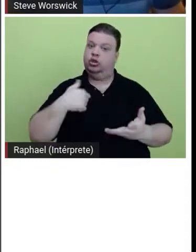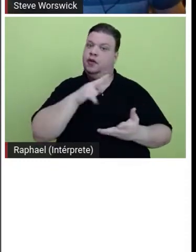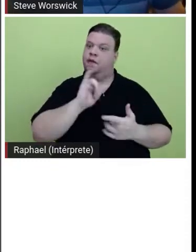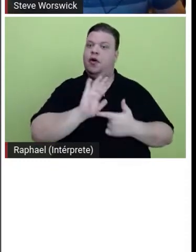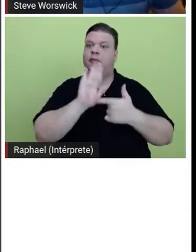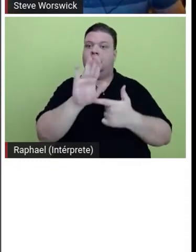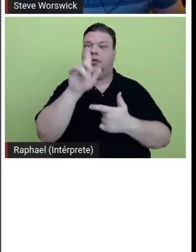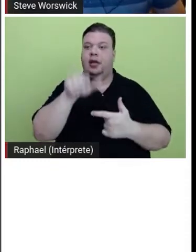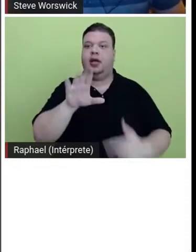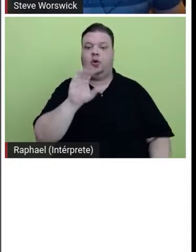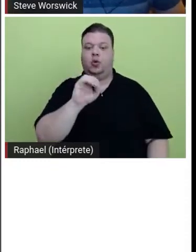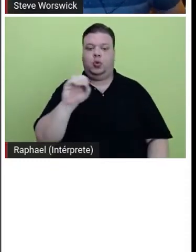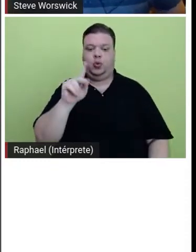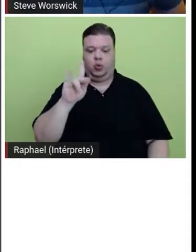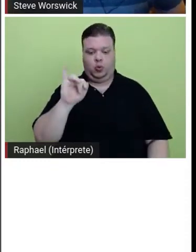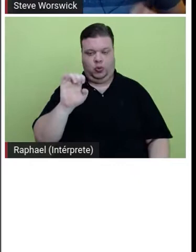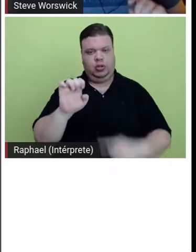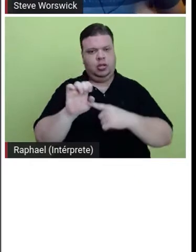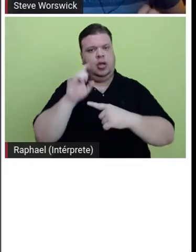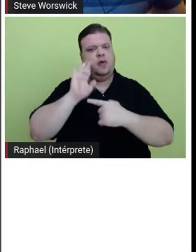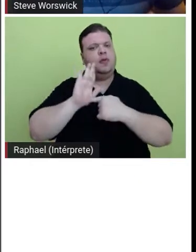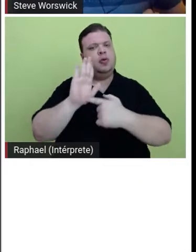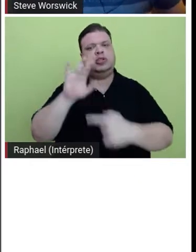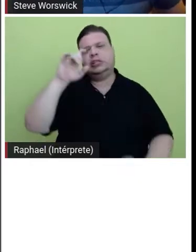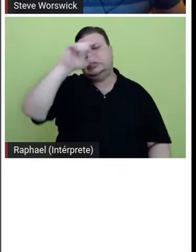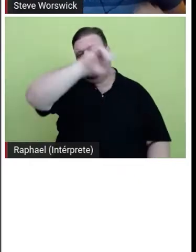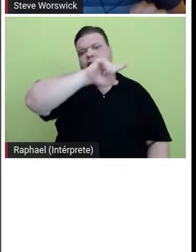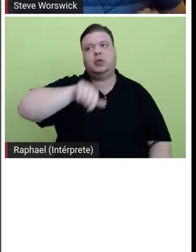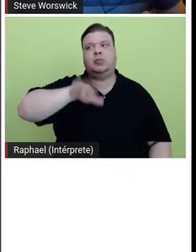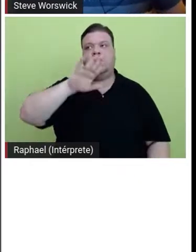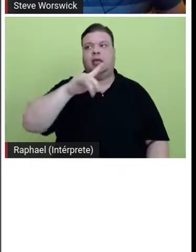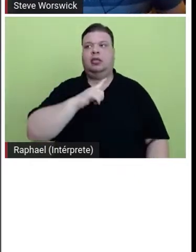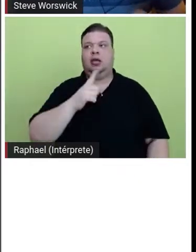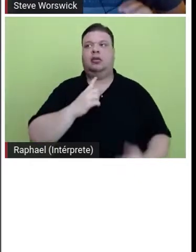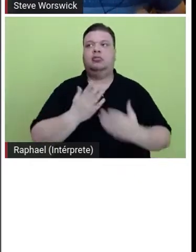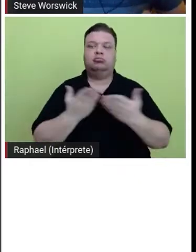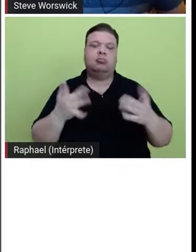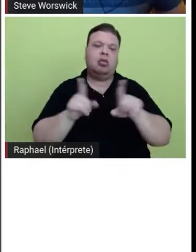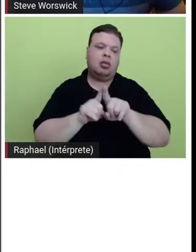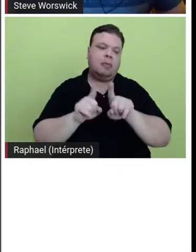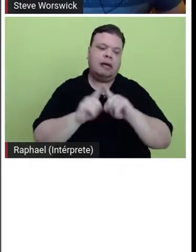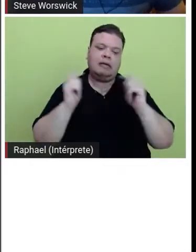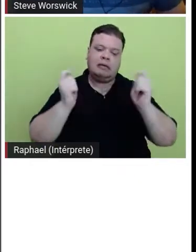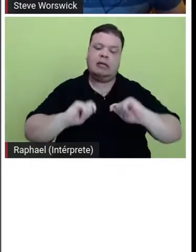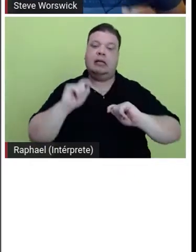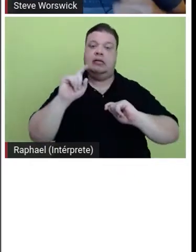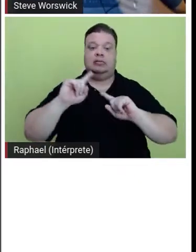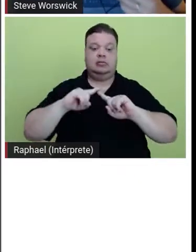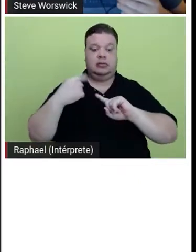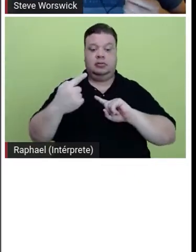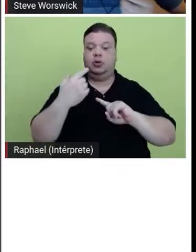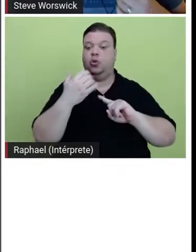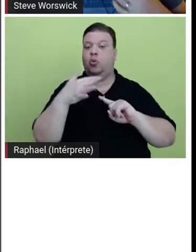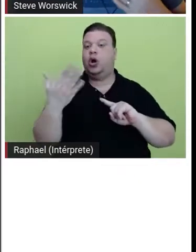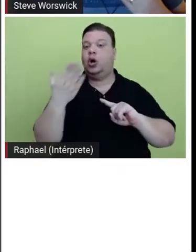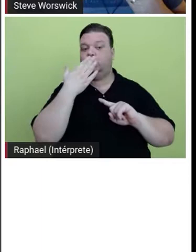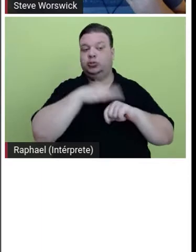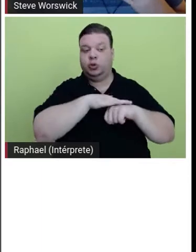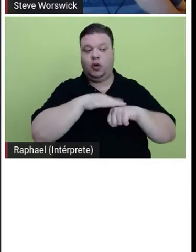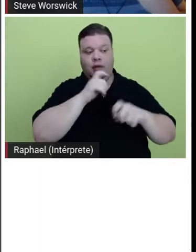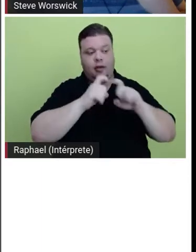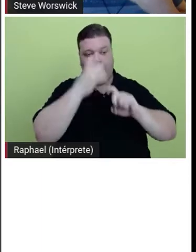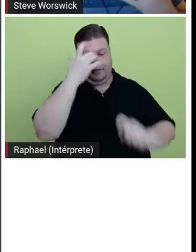here. We all know what a chatbot is. The only difference between Kooky and a regular chatbot is that Kooky is